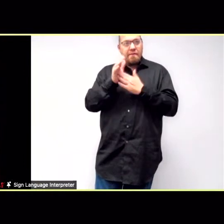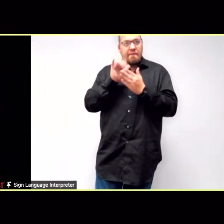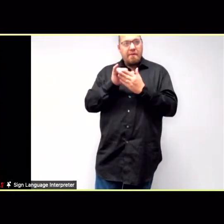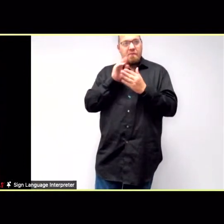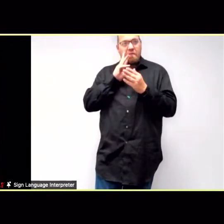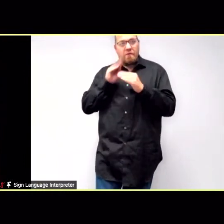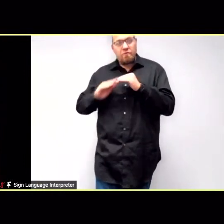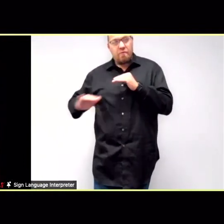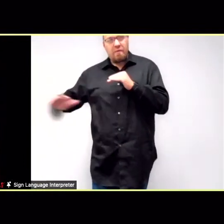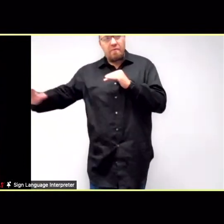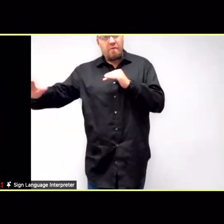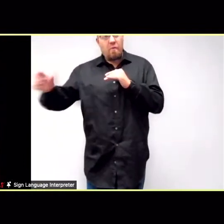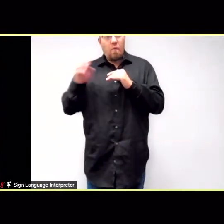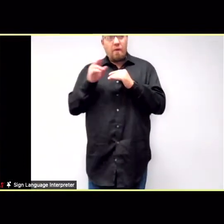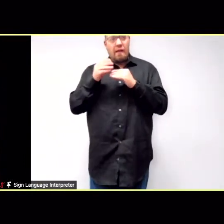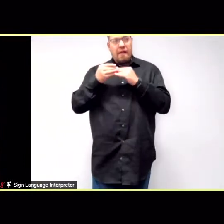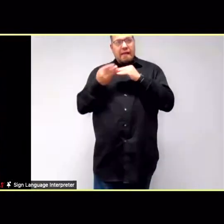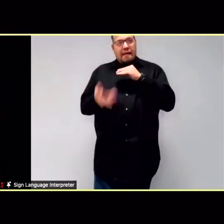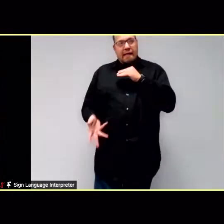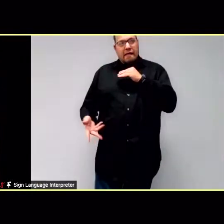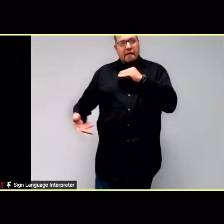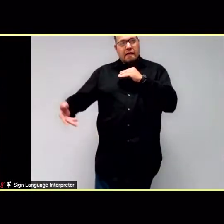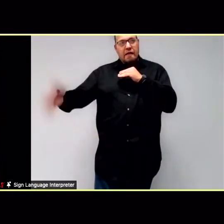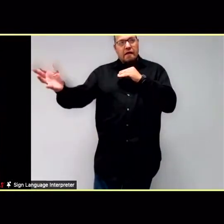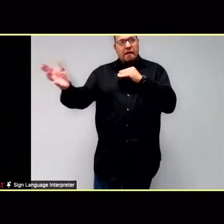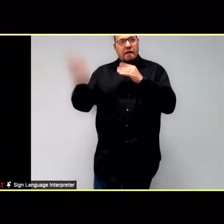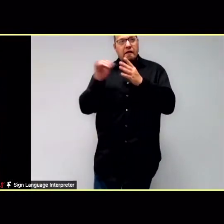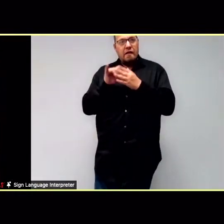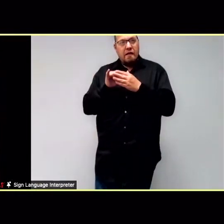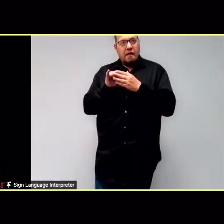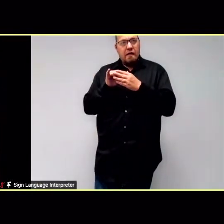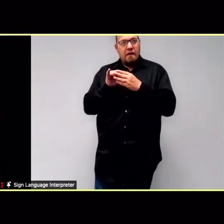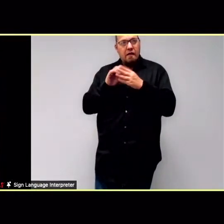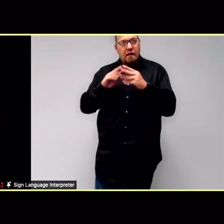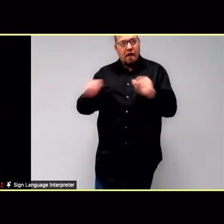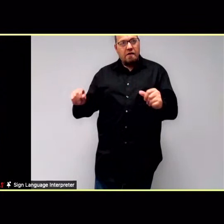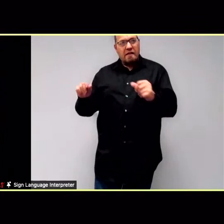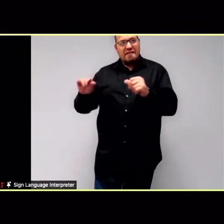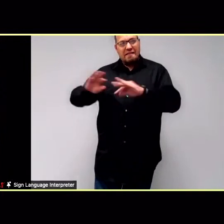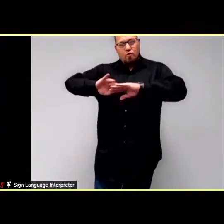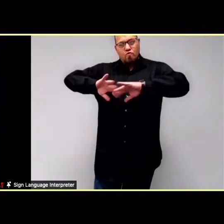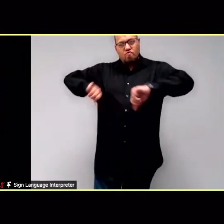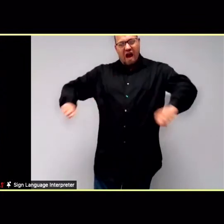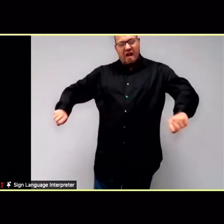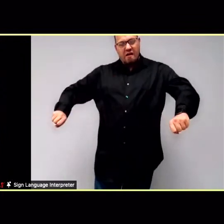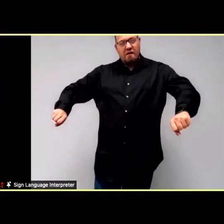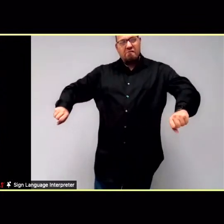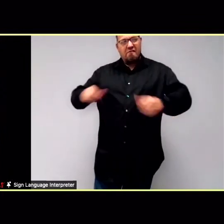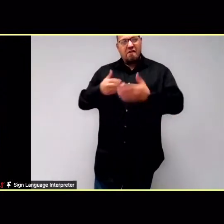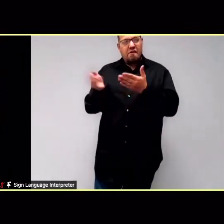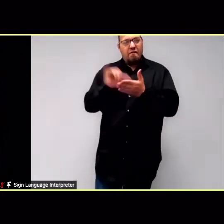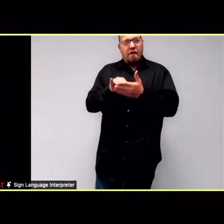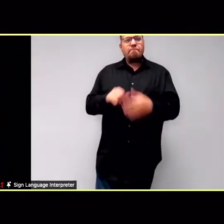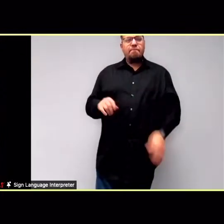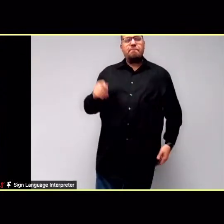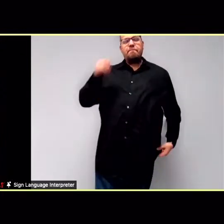or something like that, or lead to the loss of that covering through degradation or something like that.